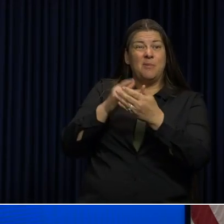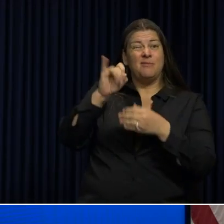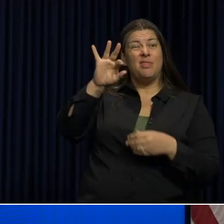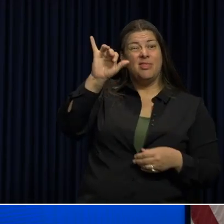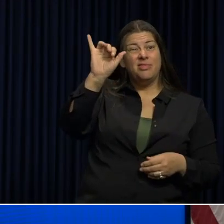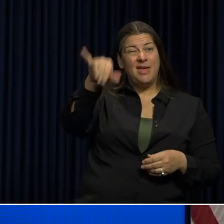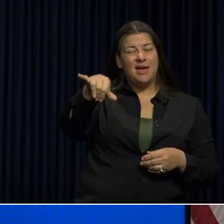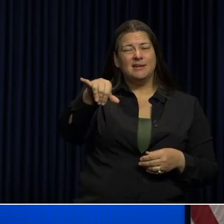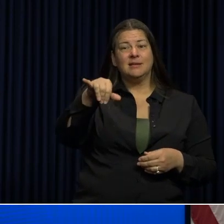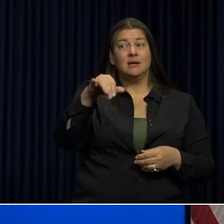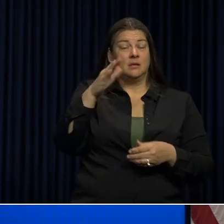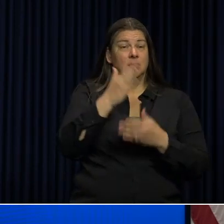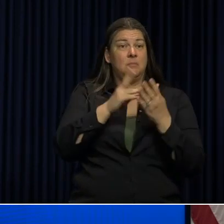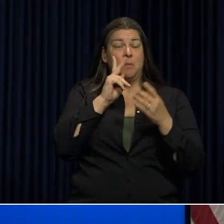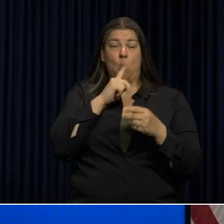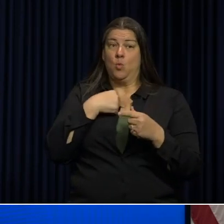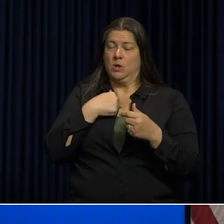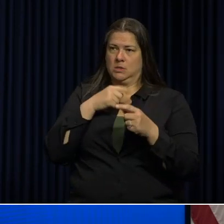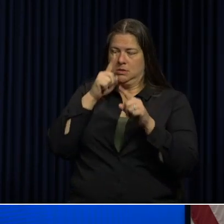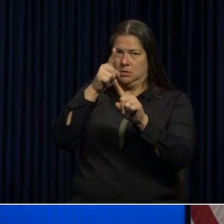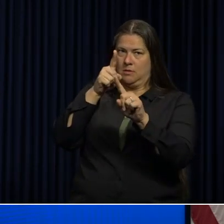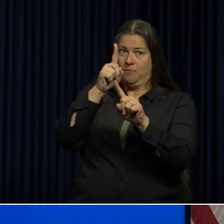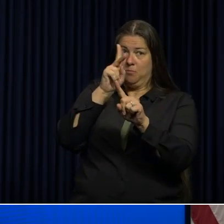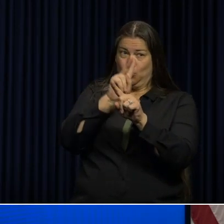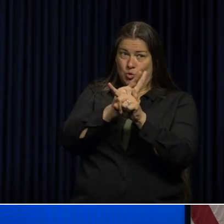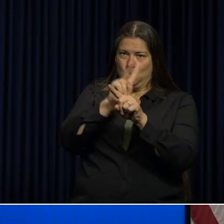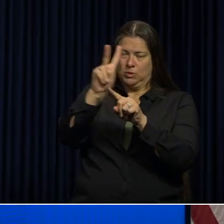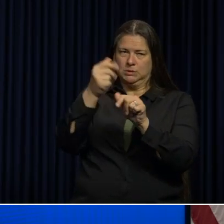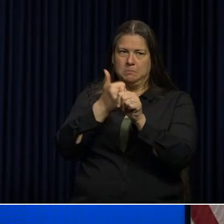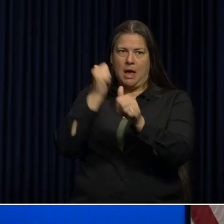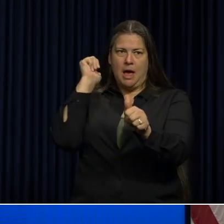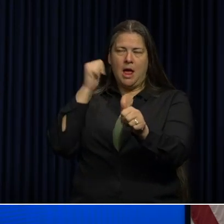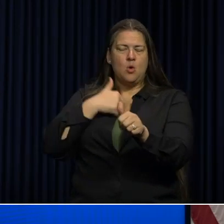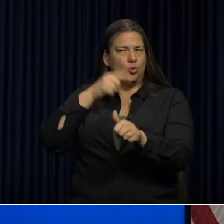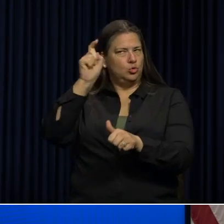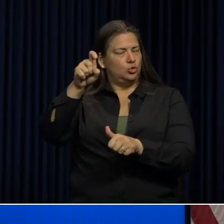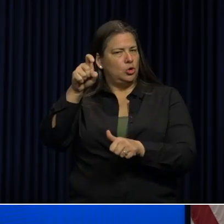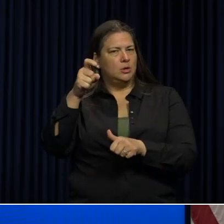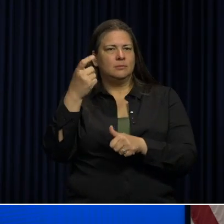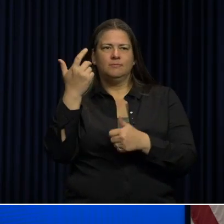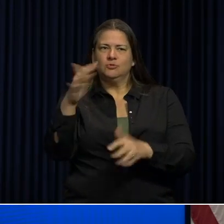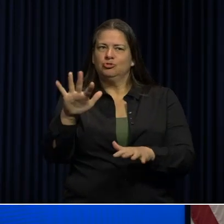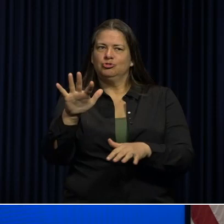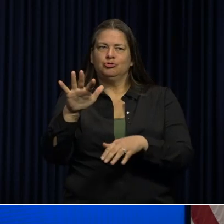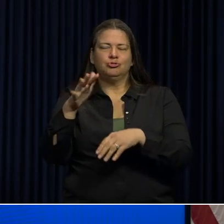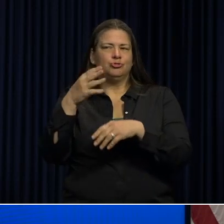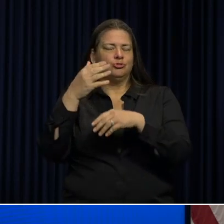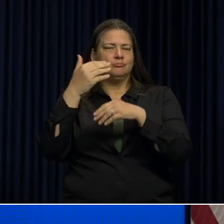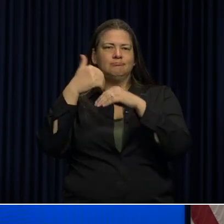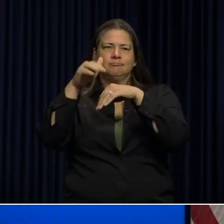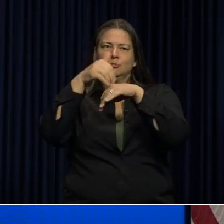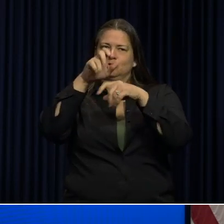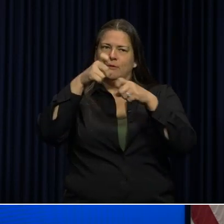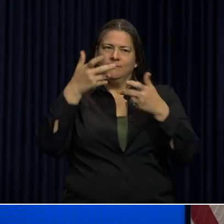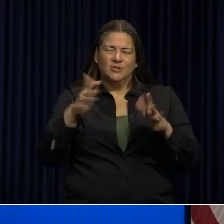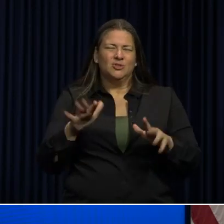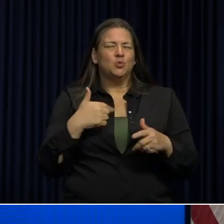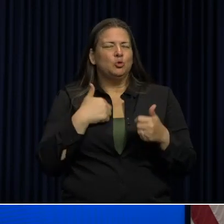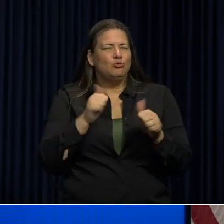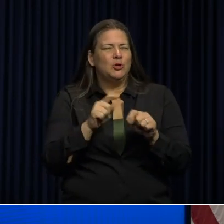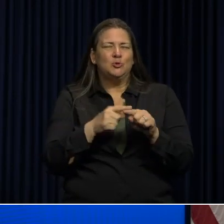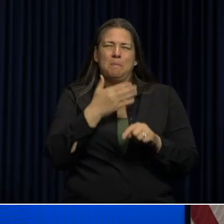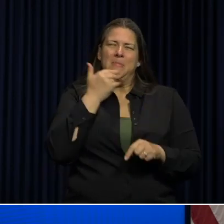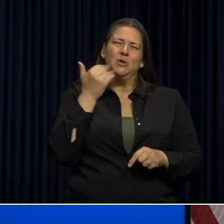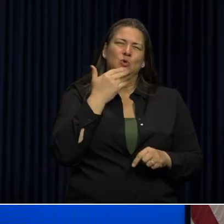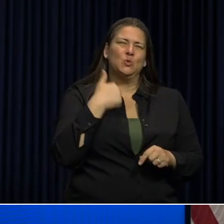who are 2 weeks behind on payment that they should have received, because we have that issue too. And so we're trying to do better each and